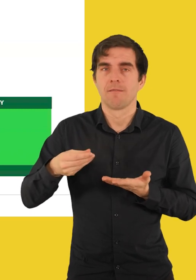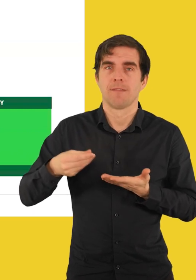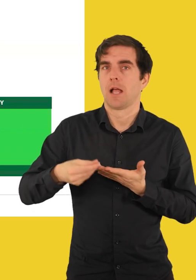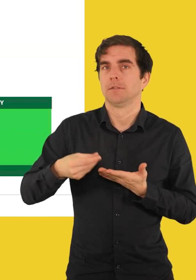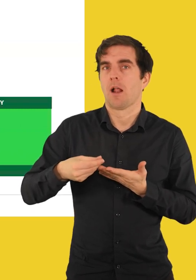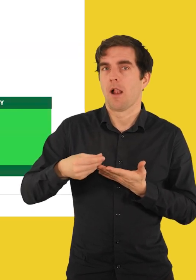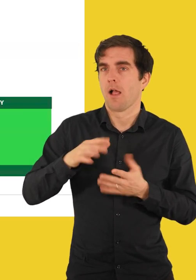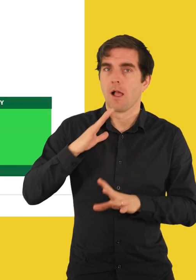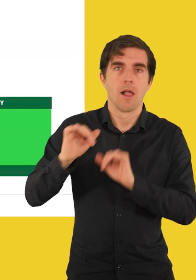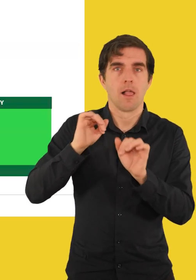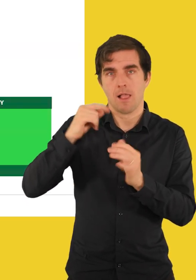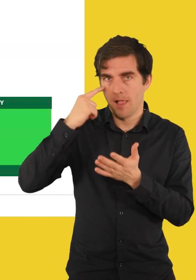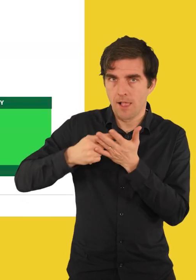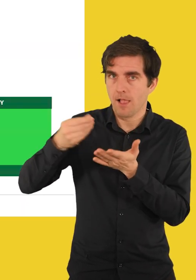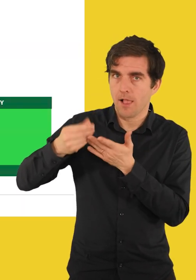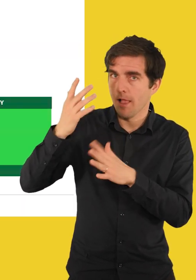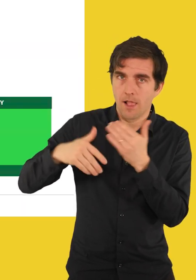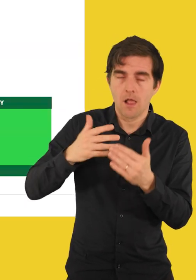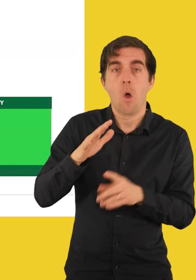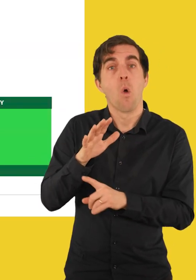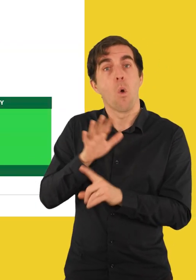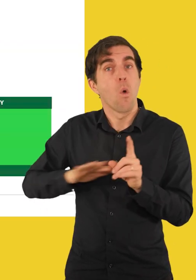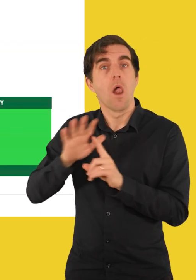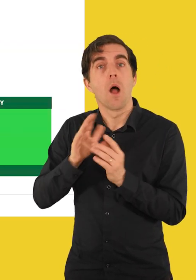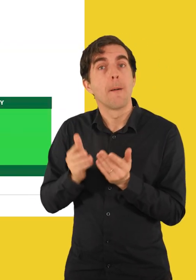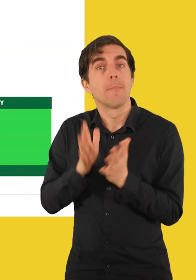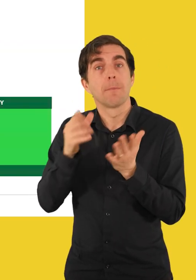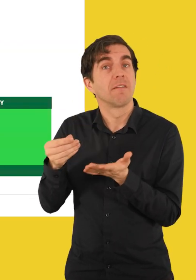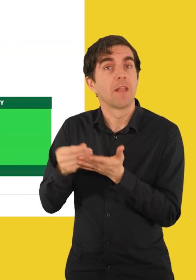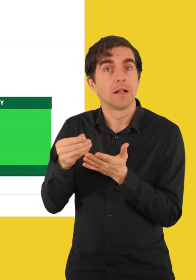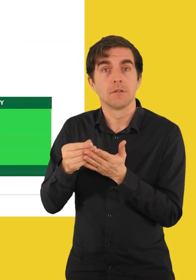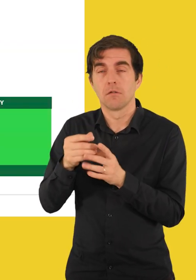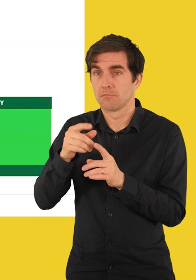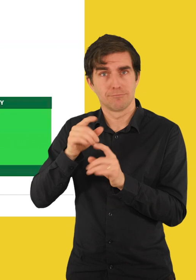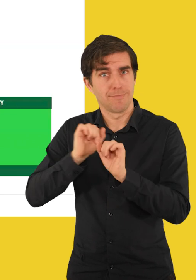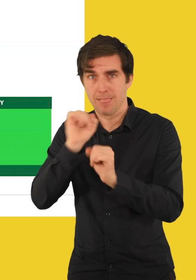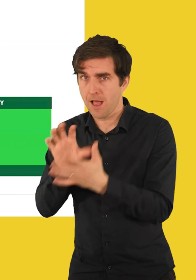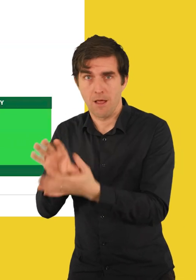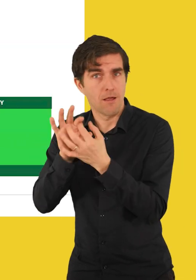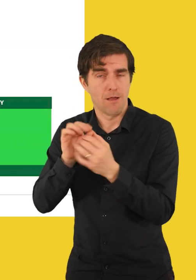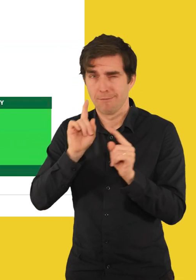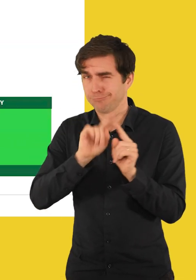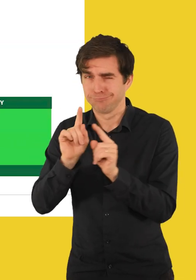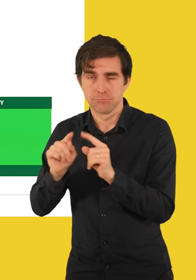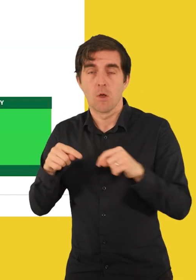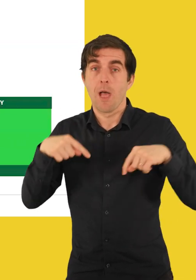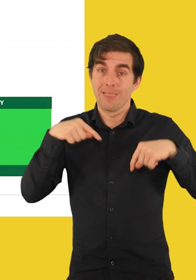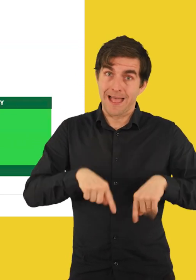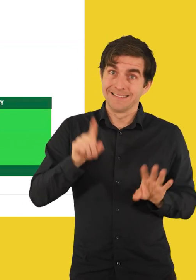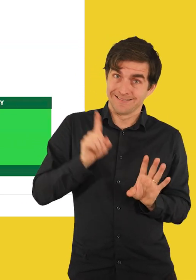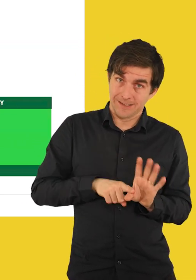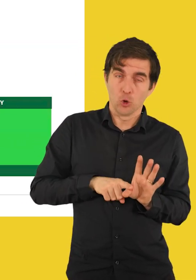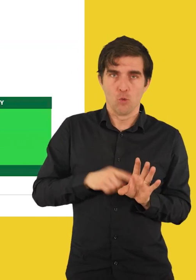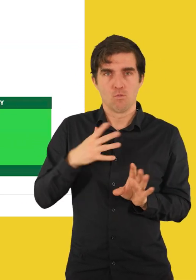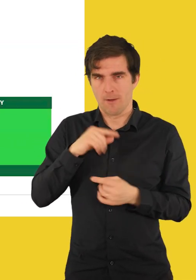public, financial incentives. So all the public finance and subsidies,